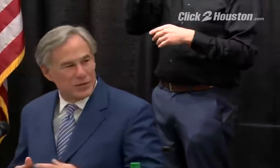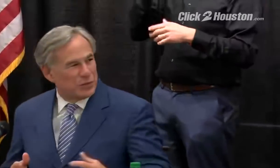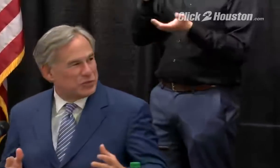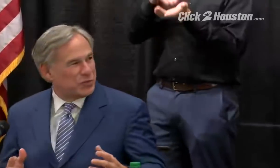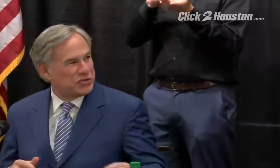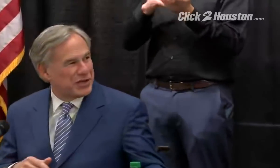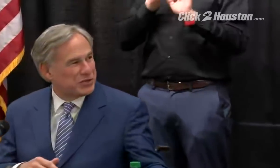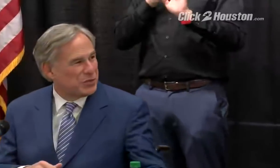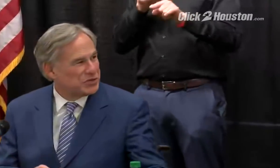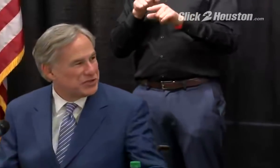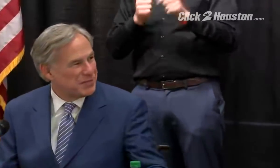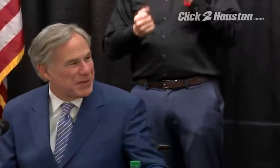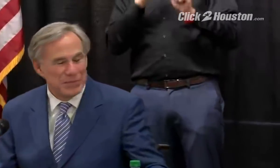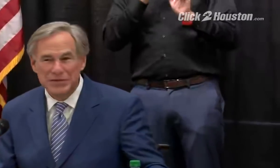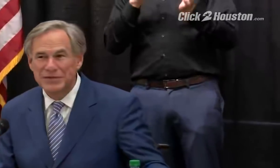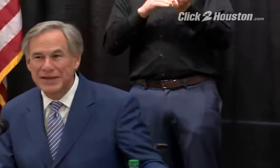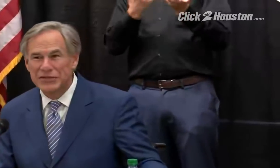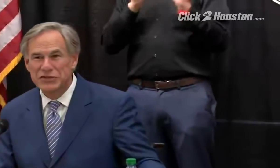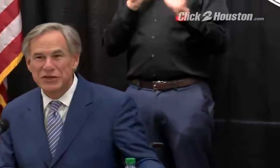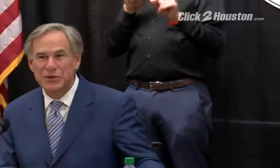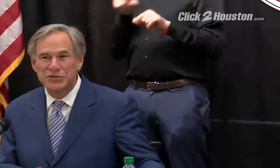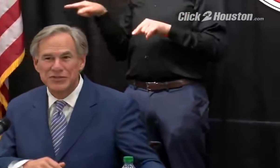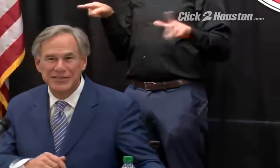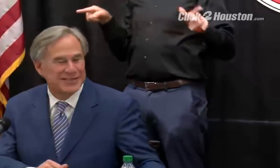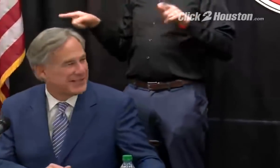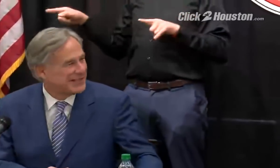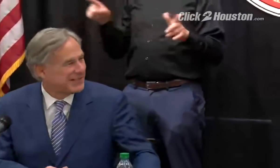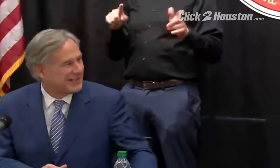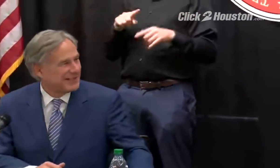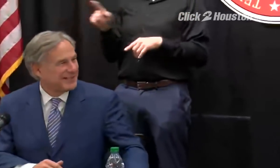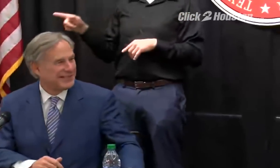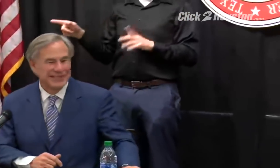will, which doctor wants to step up and answer that question?